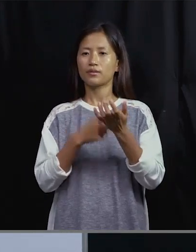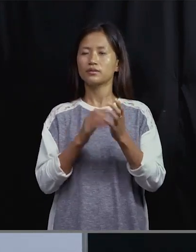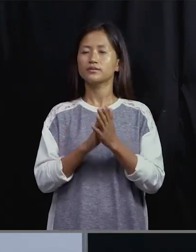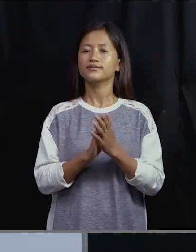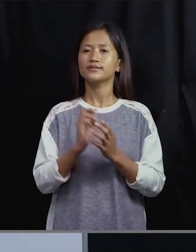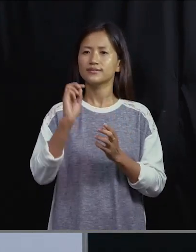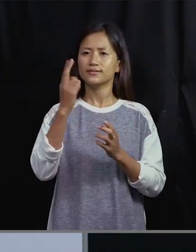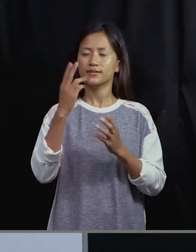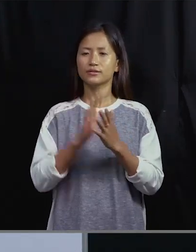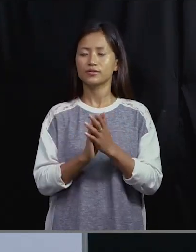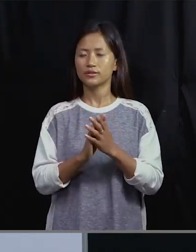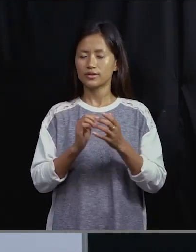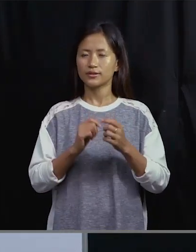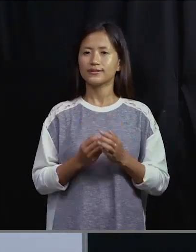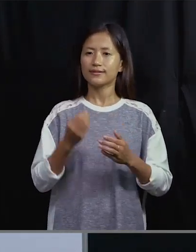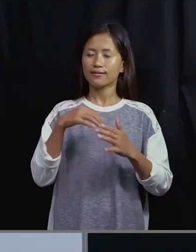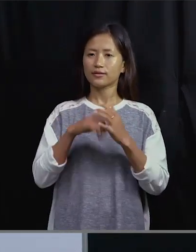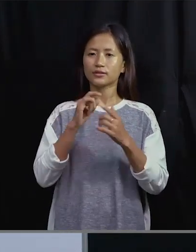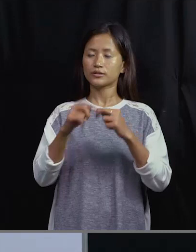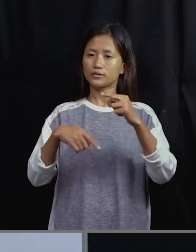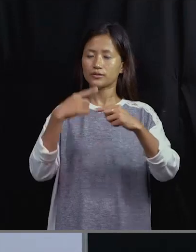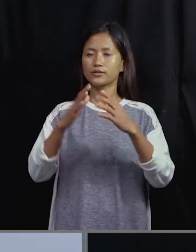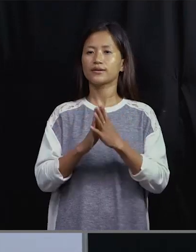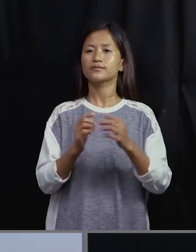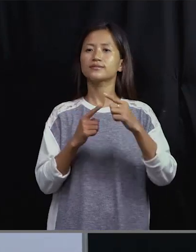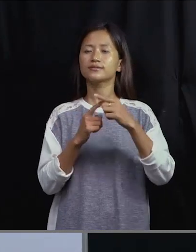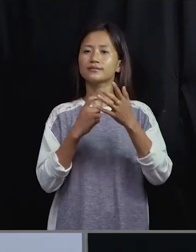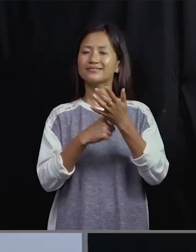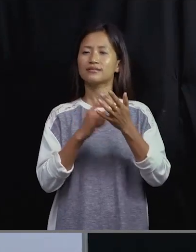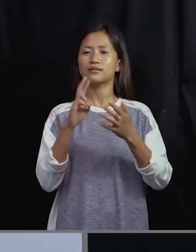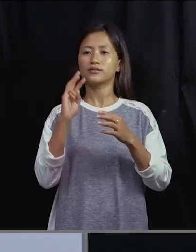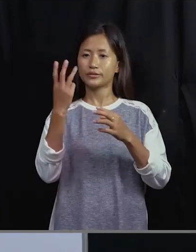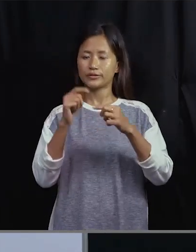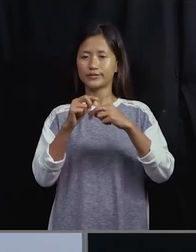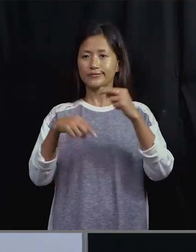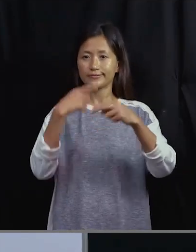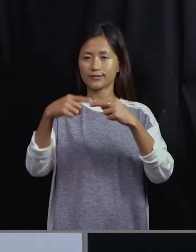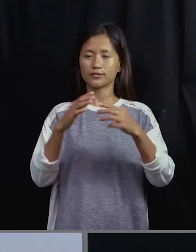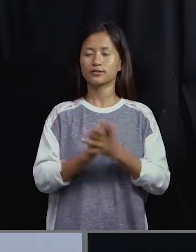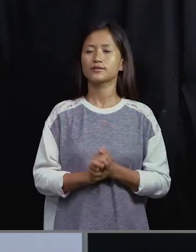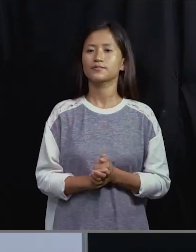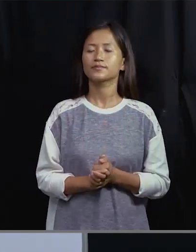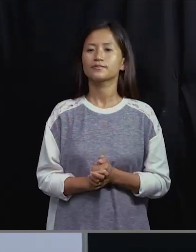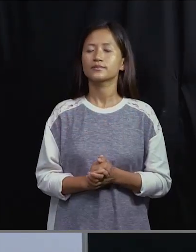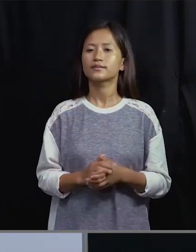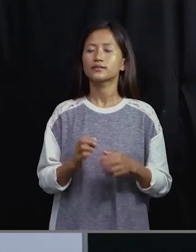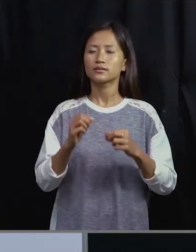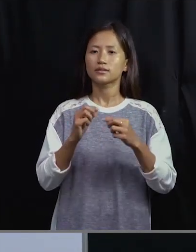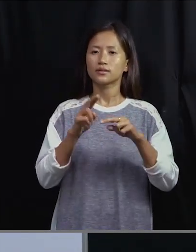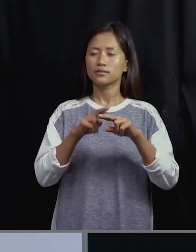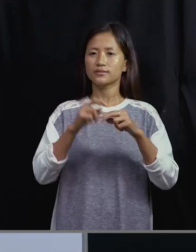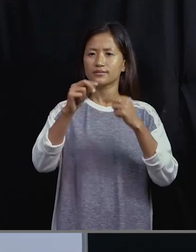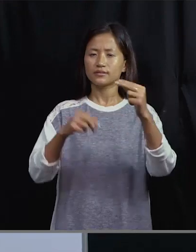tertiary industry. Now let me tell you, we have already discussed that industry means what? Industry means converting